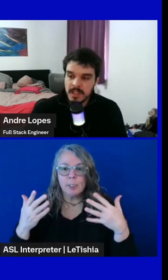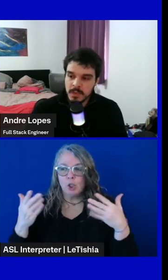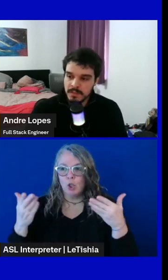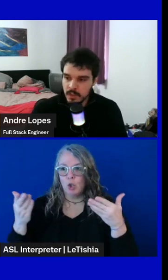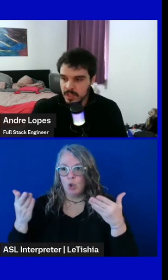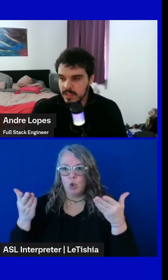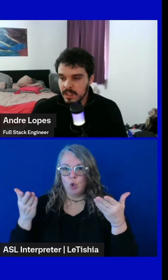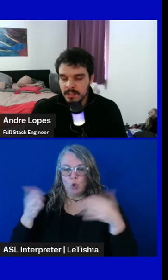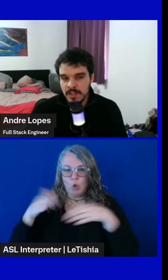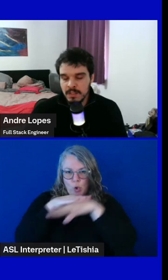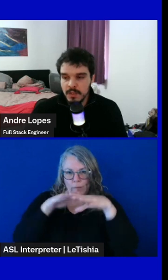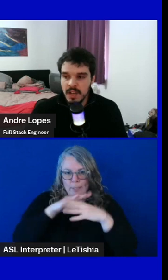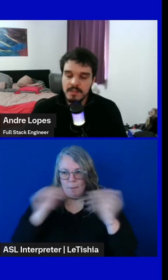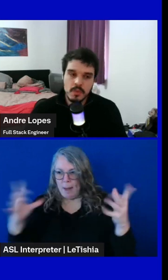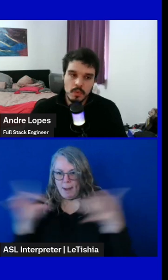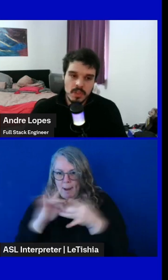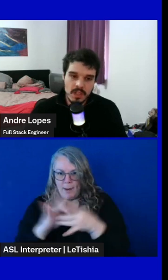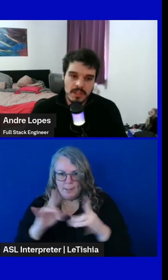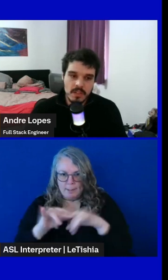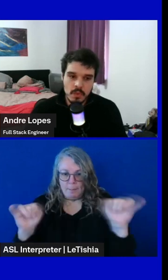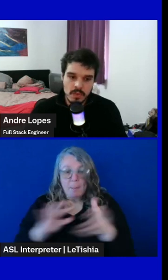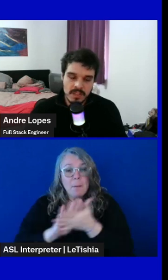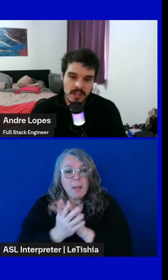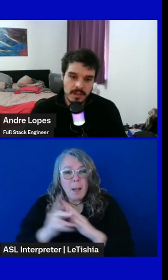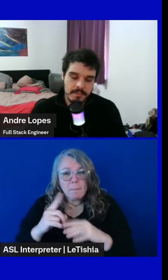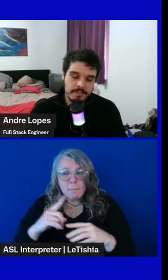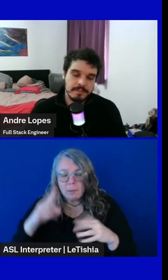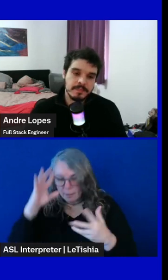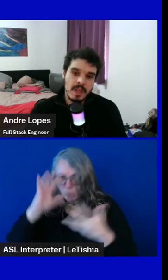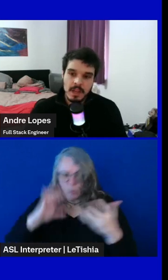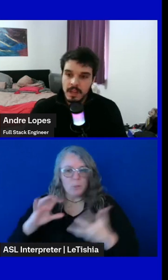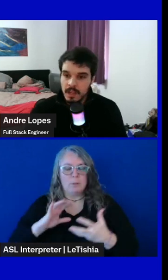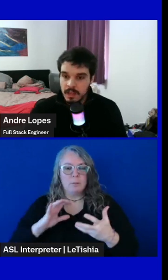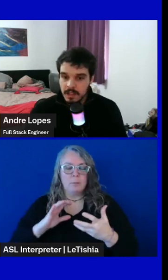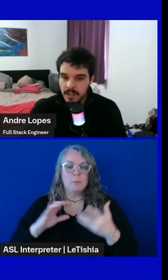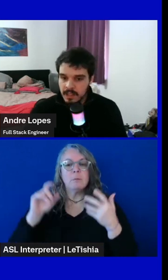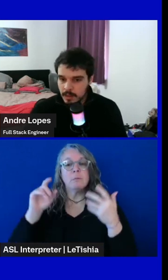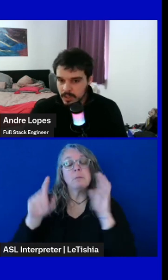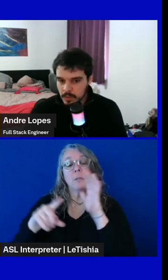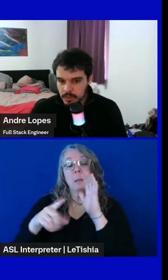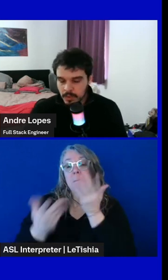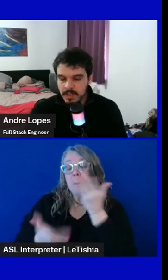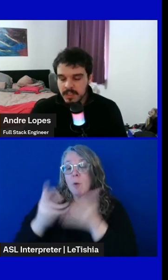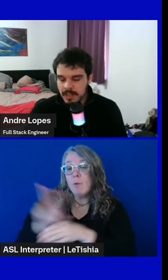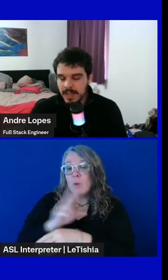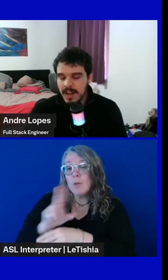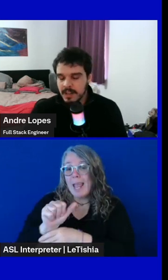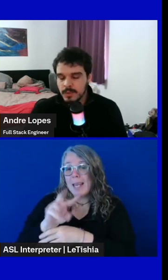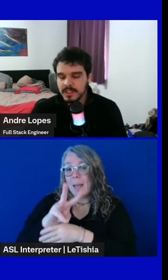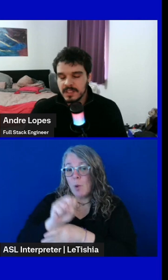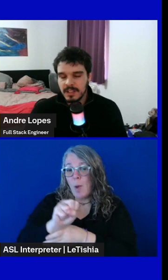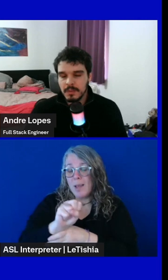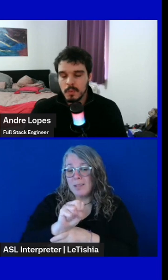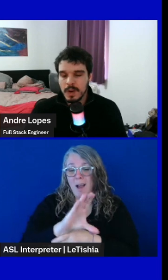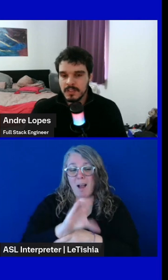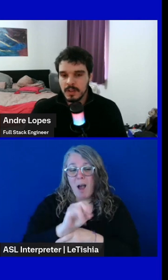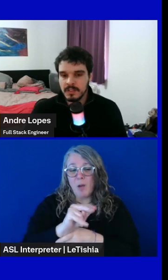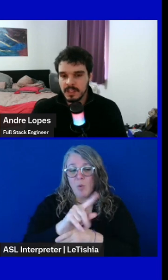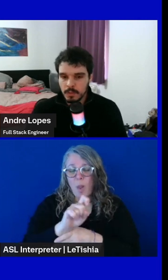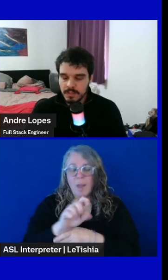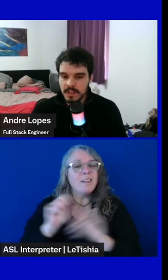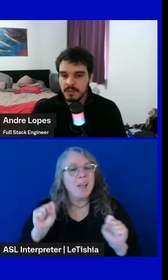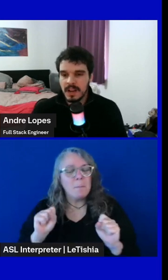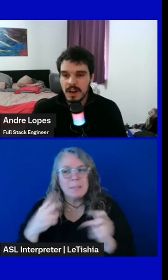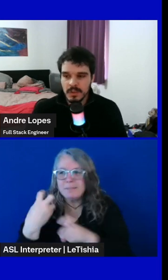and this can become confusing. And even if you have to just use the AWS console, it can be hard to understand what